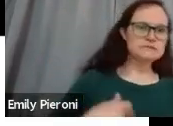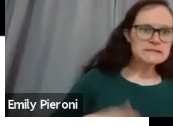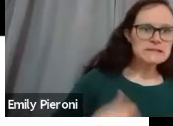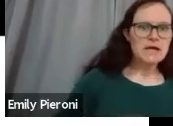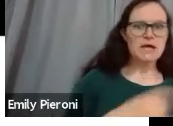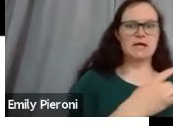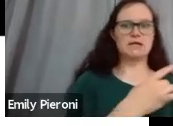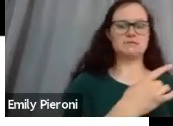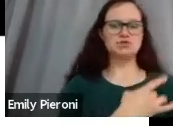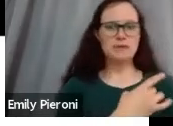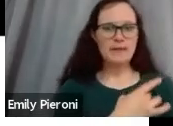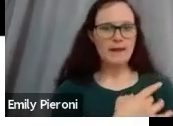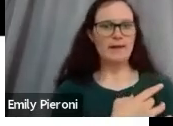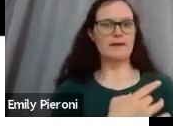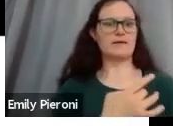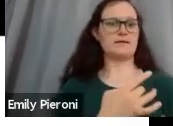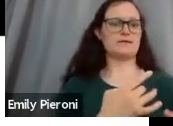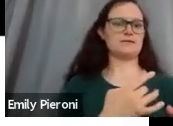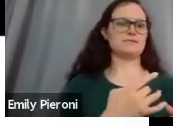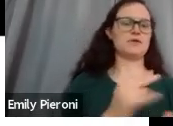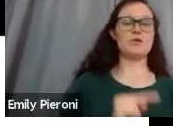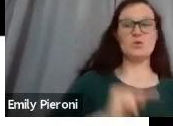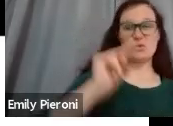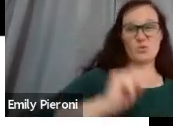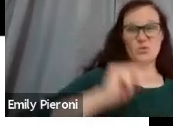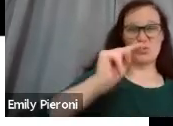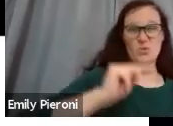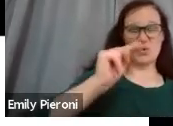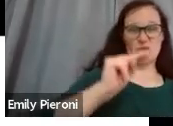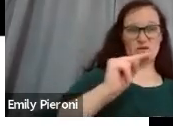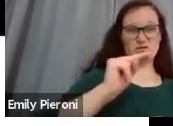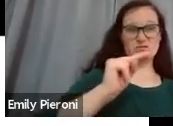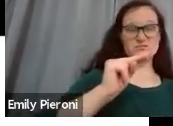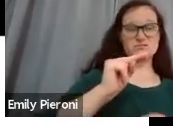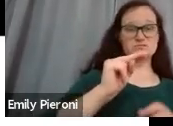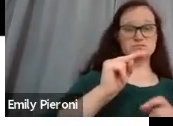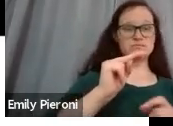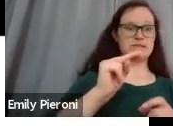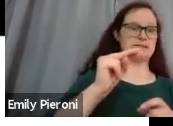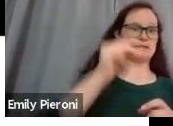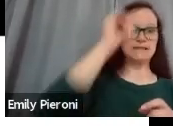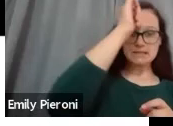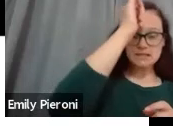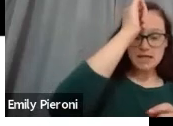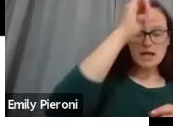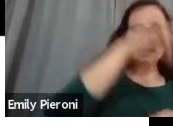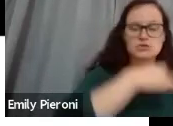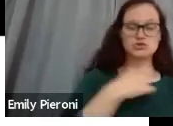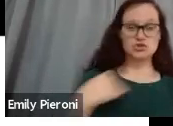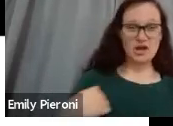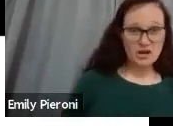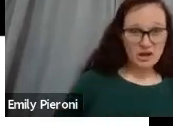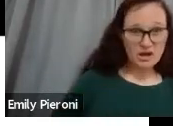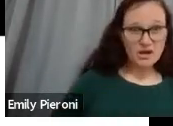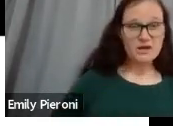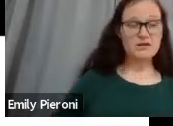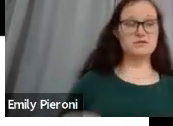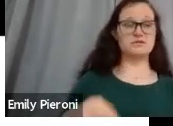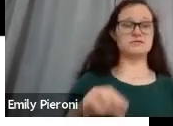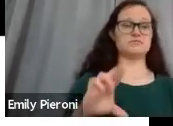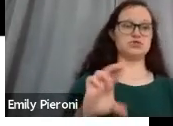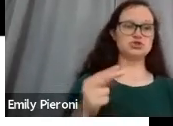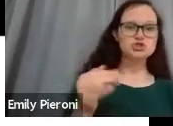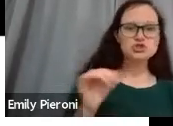the Amazon, and in the Northern Hemispheres, India, China, and parts of